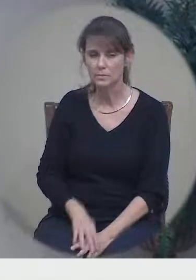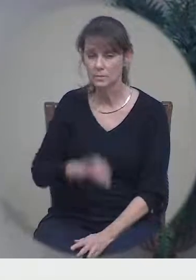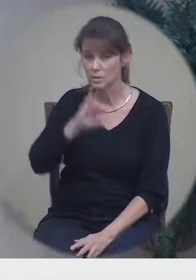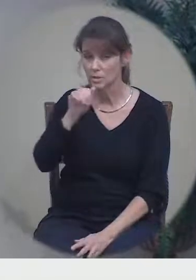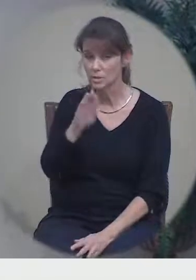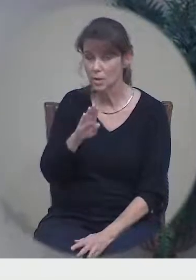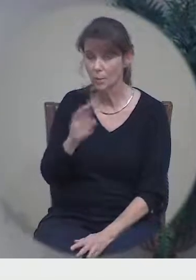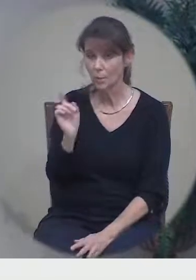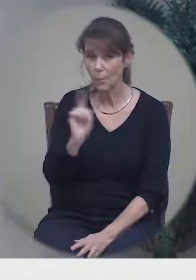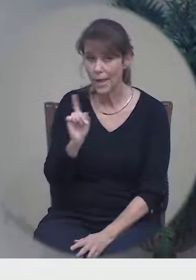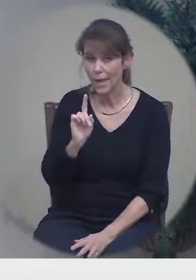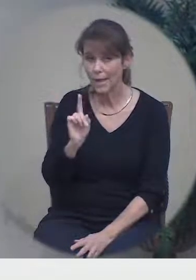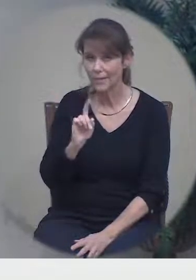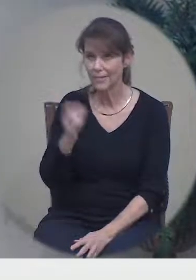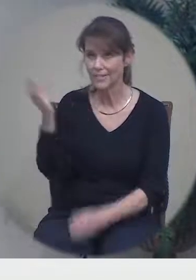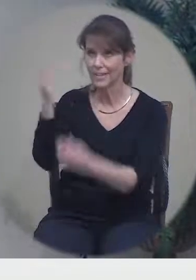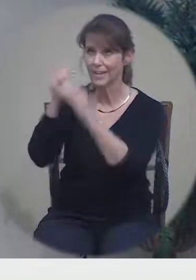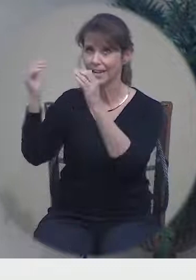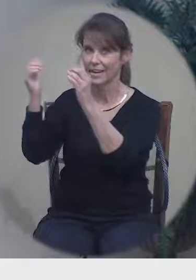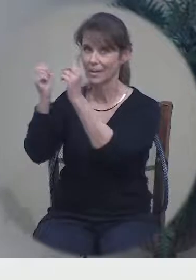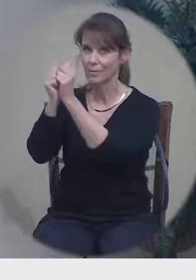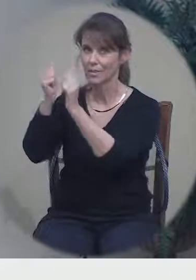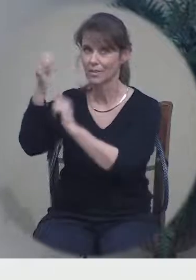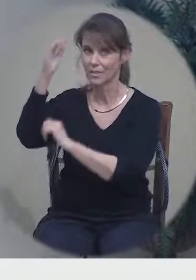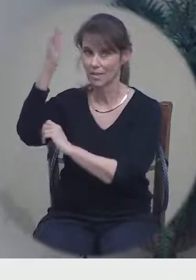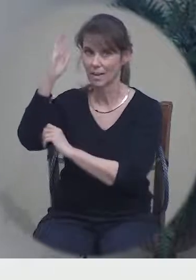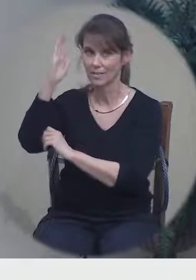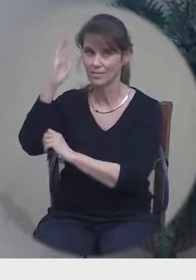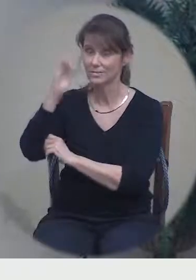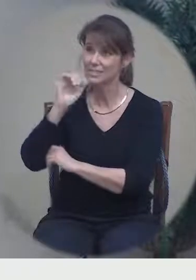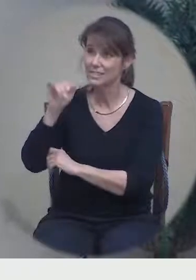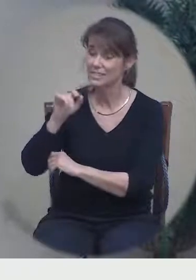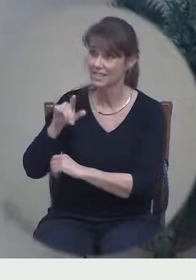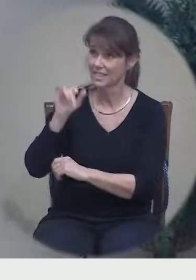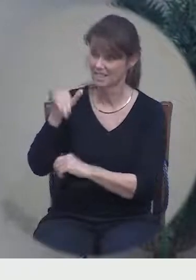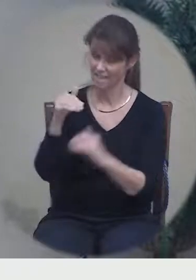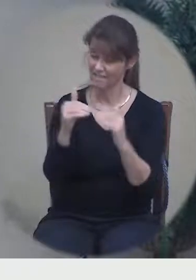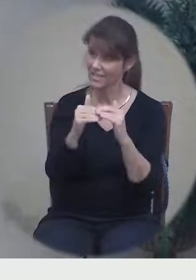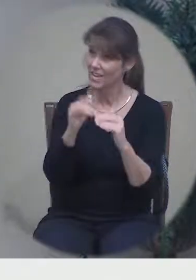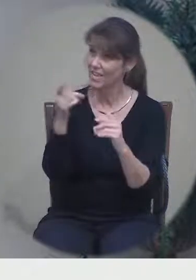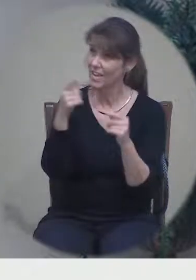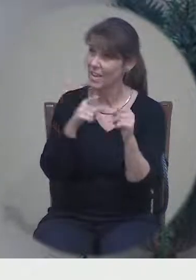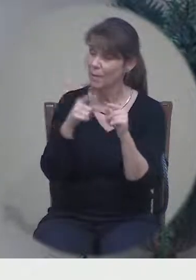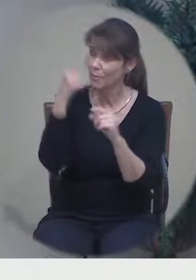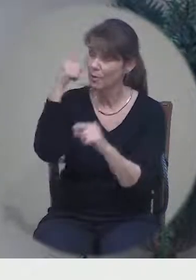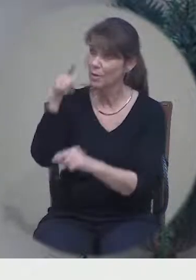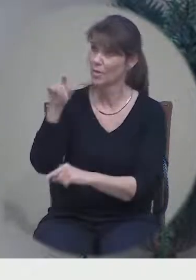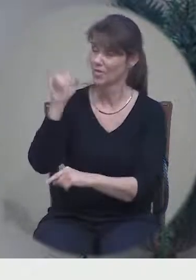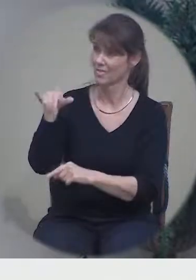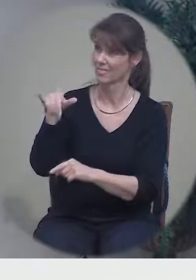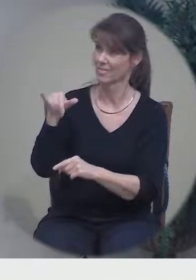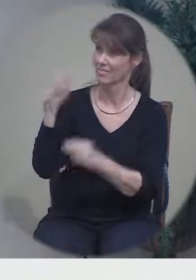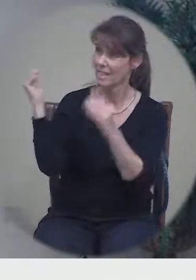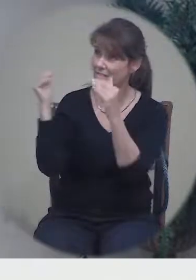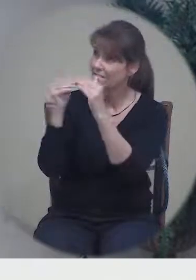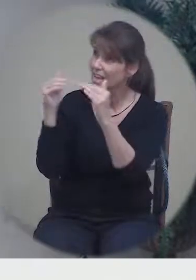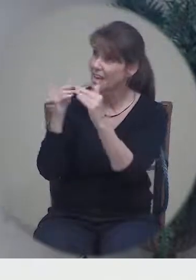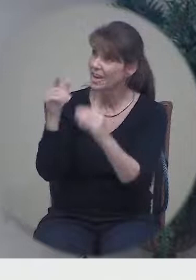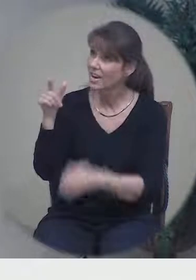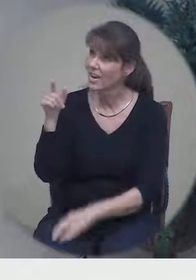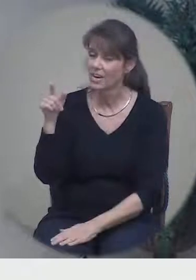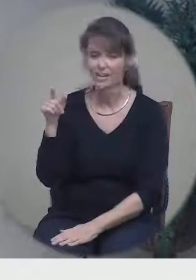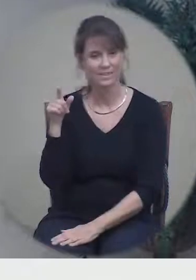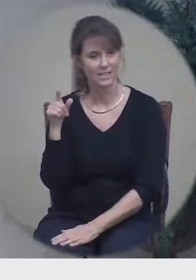he think it was unfair what he went through? I would think not, right? But he has the benefit